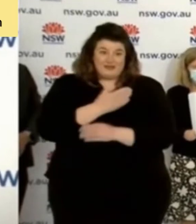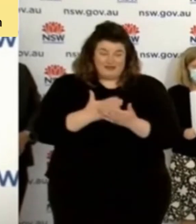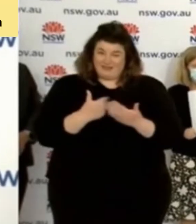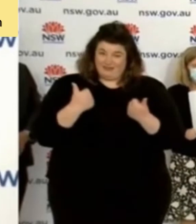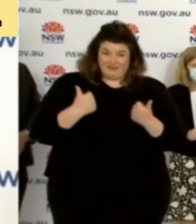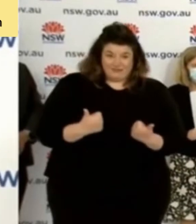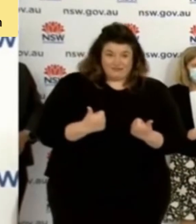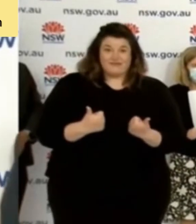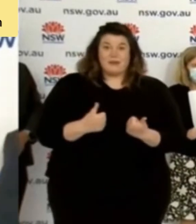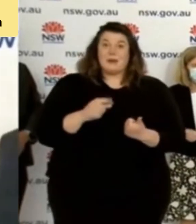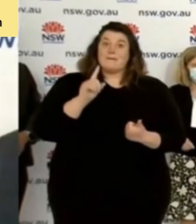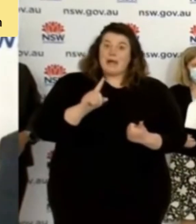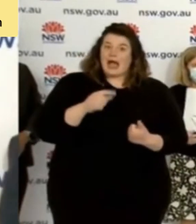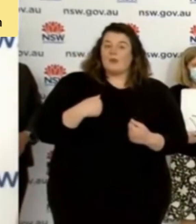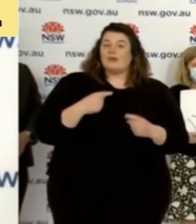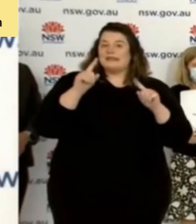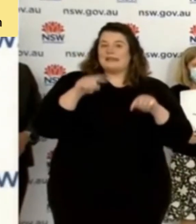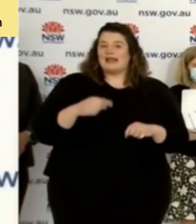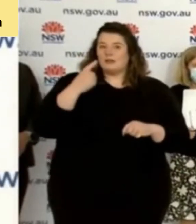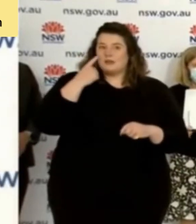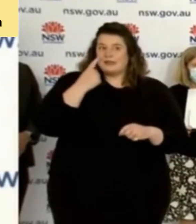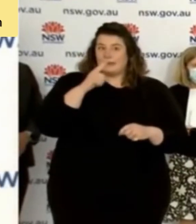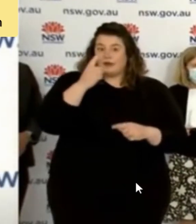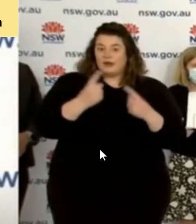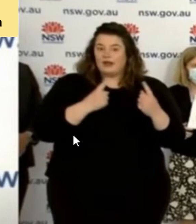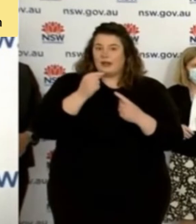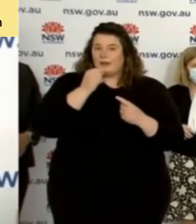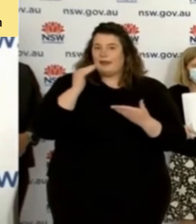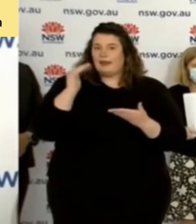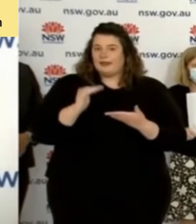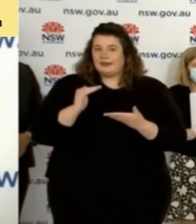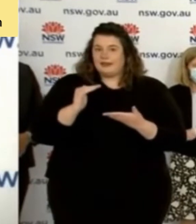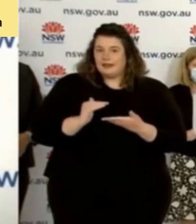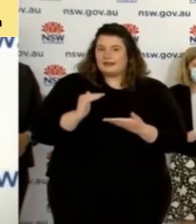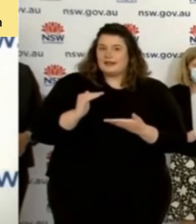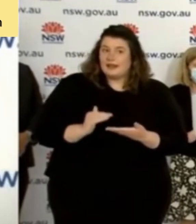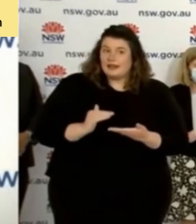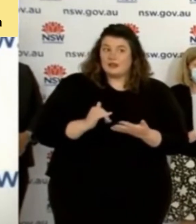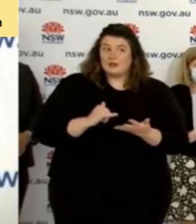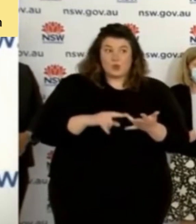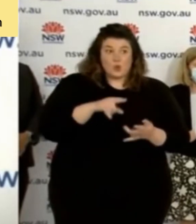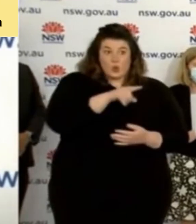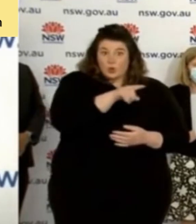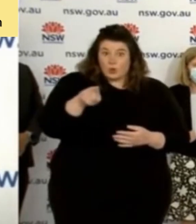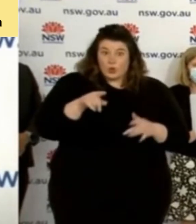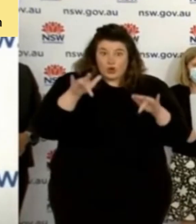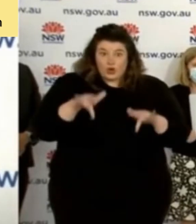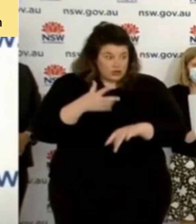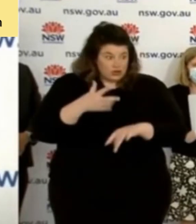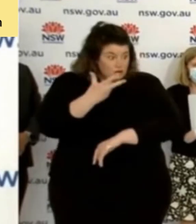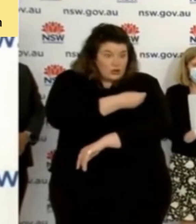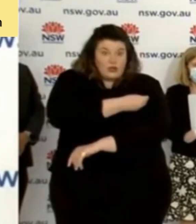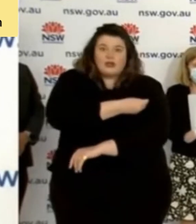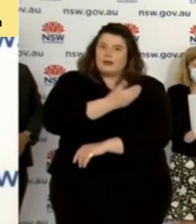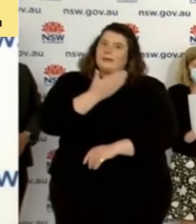outcome. However, we are seeing that rate slightly decline, and we really need to call upon anybody who hasn't had any